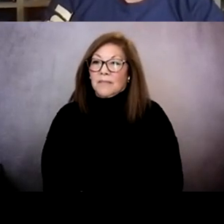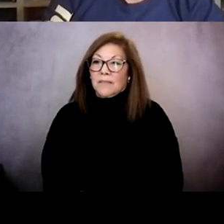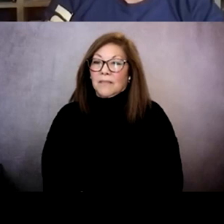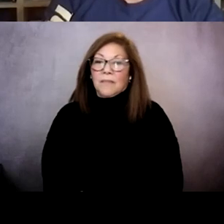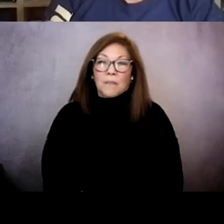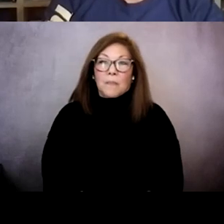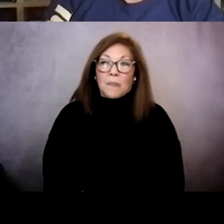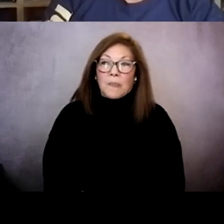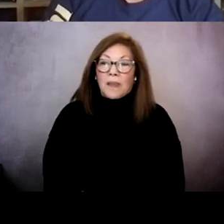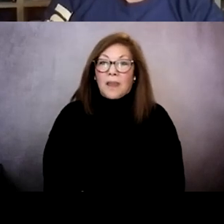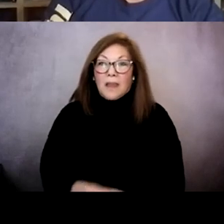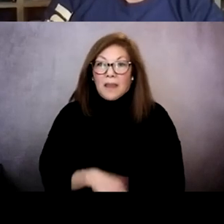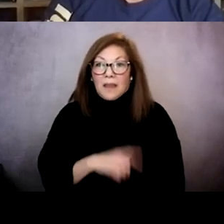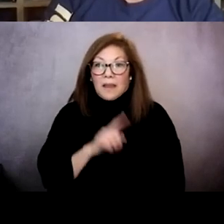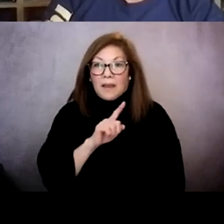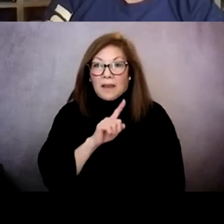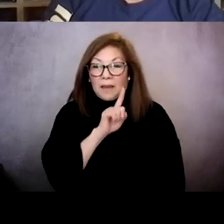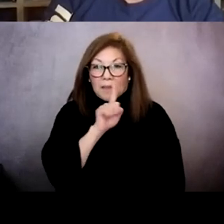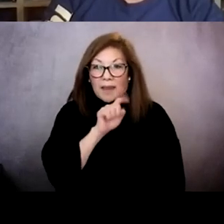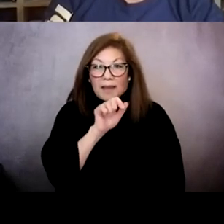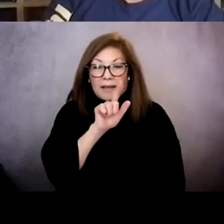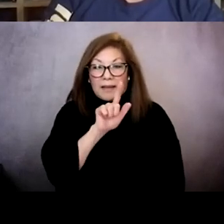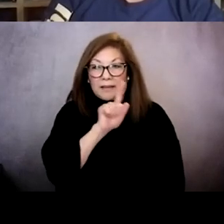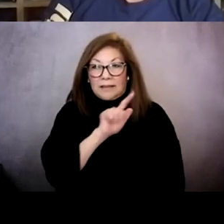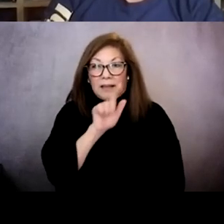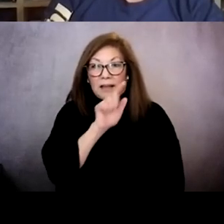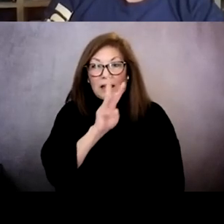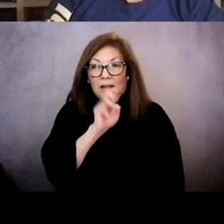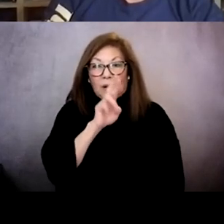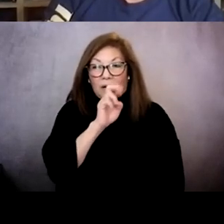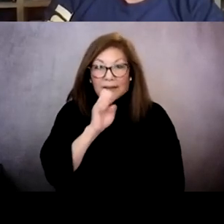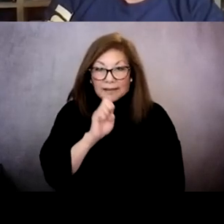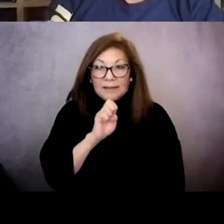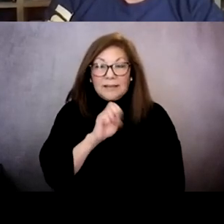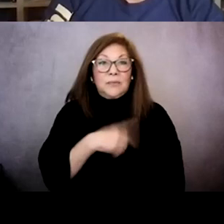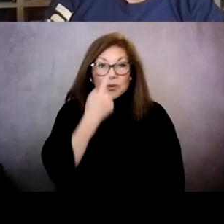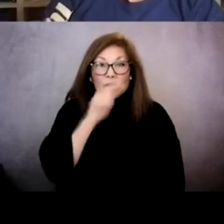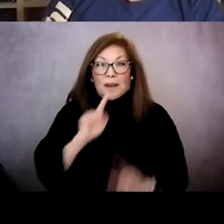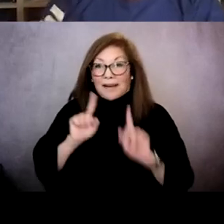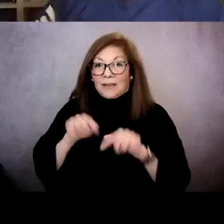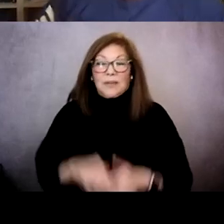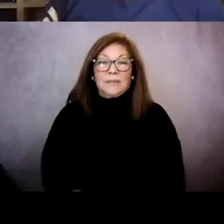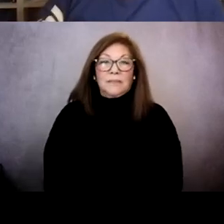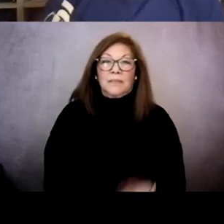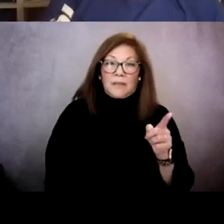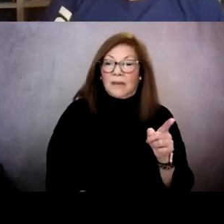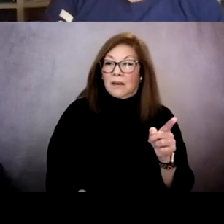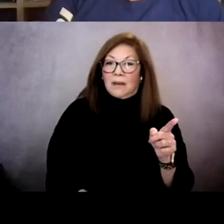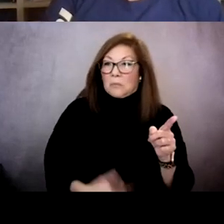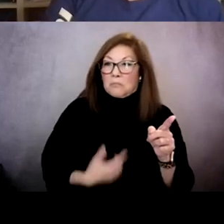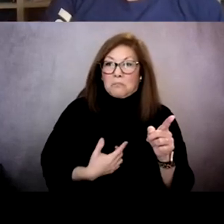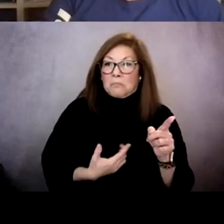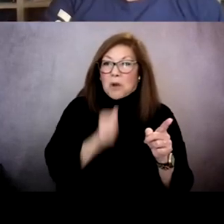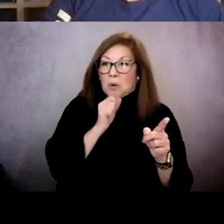Can I ask Lawrence, can I ask you to, we haven't heard from you in the Q&A. Do you mind answering this one? No, I don't mind at all.